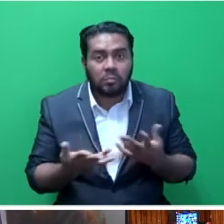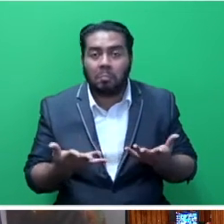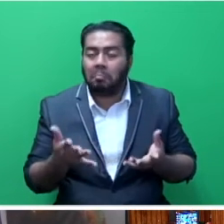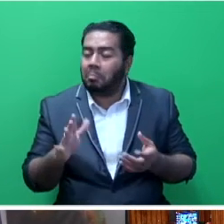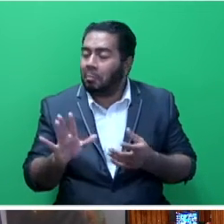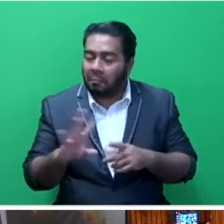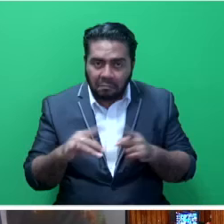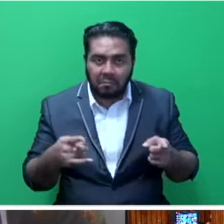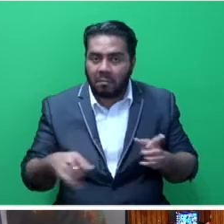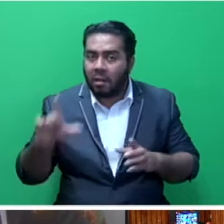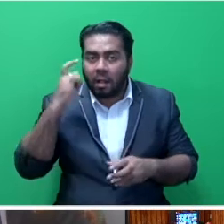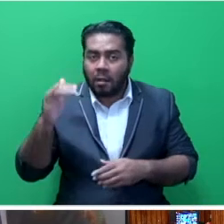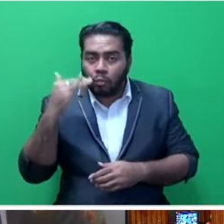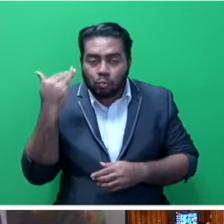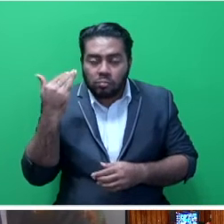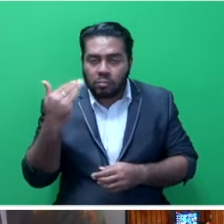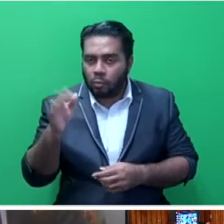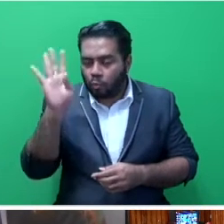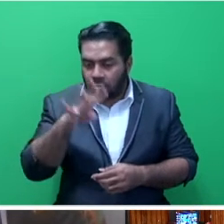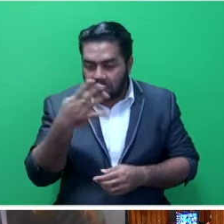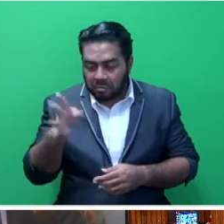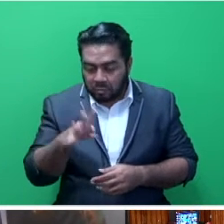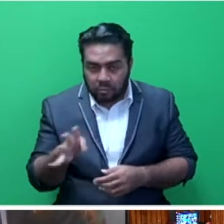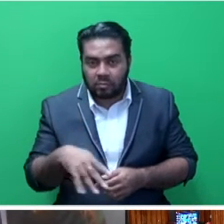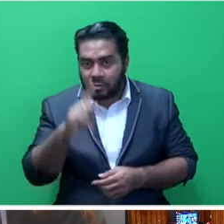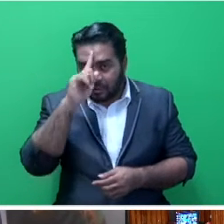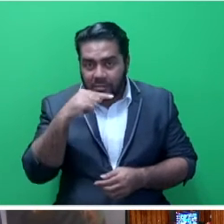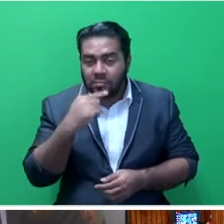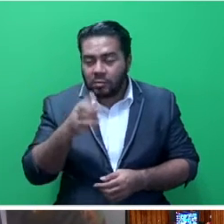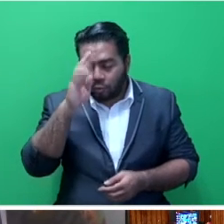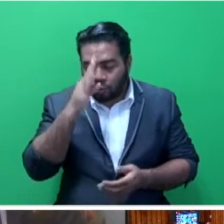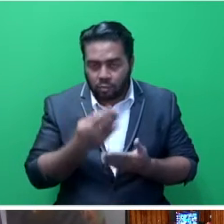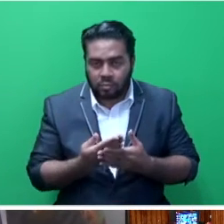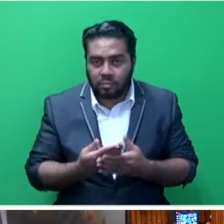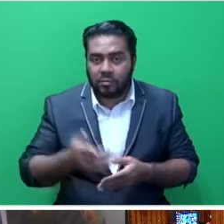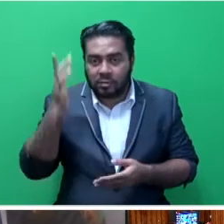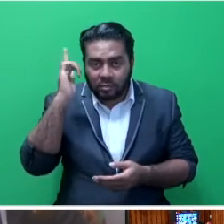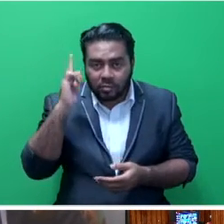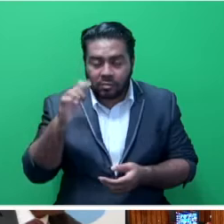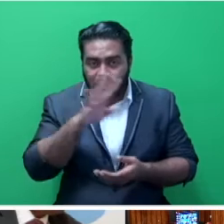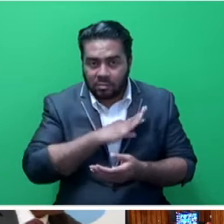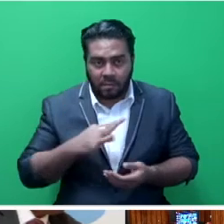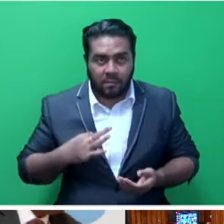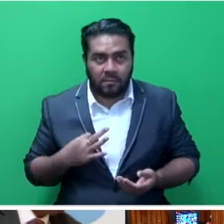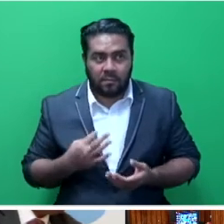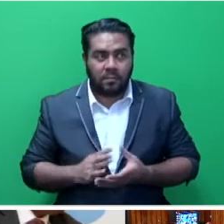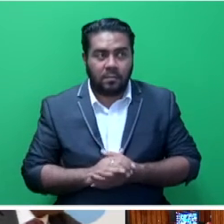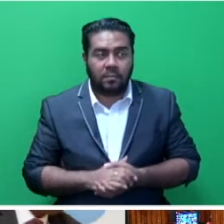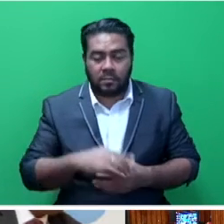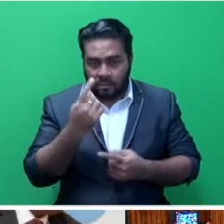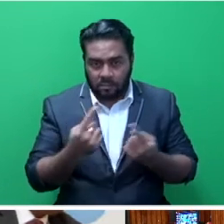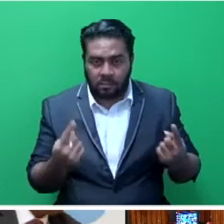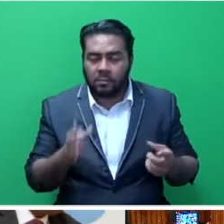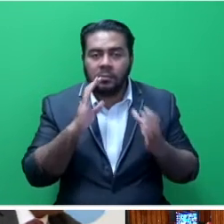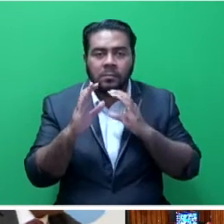and classroom levels, screening and care of sick students, teachers and staff, protection of individuals at high risk, communication